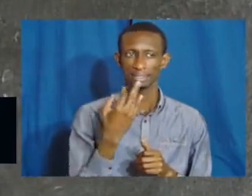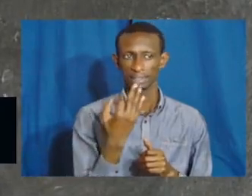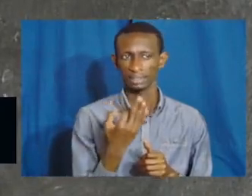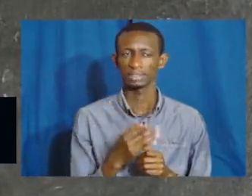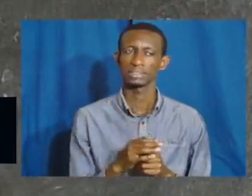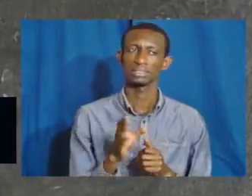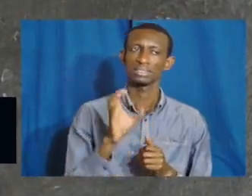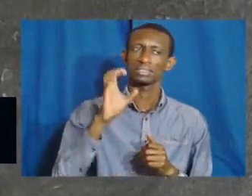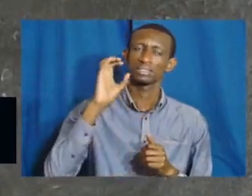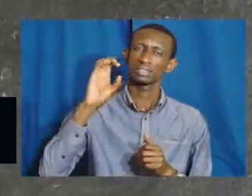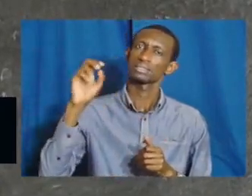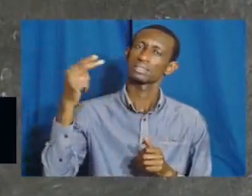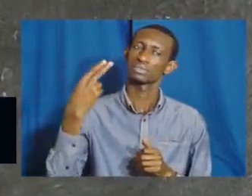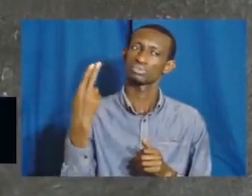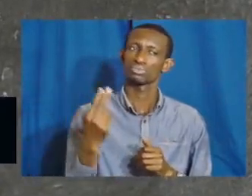CH2,